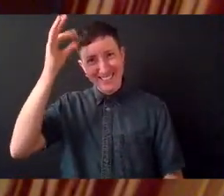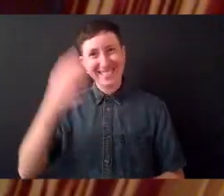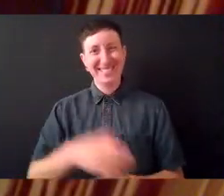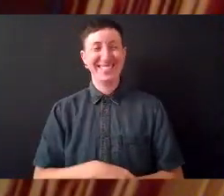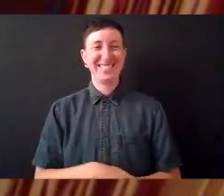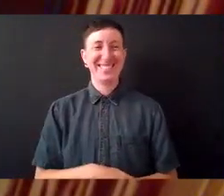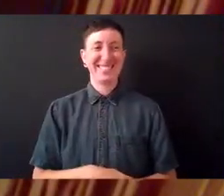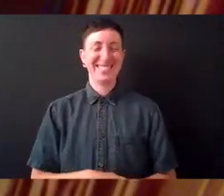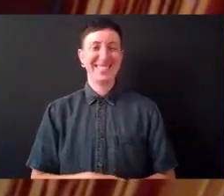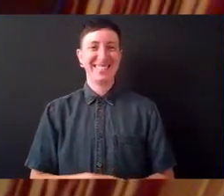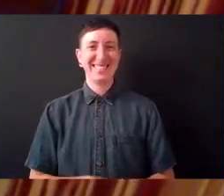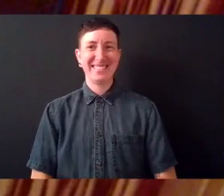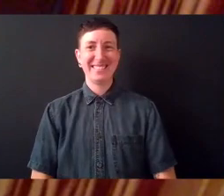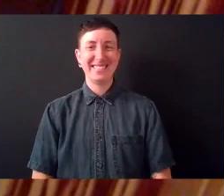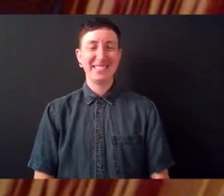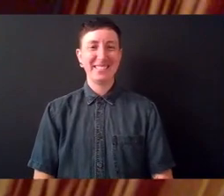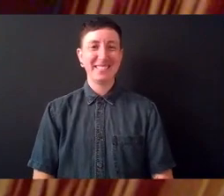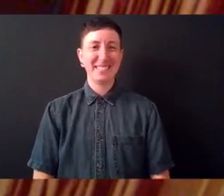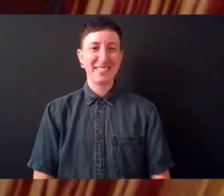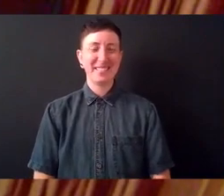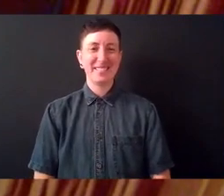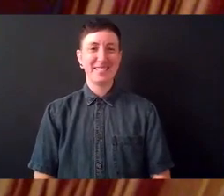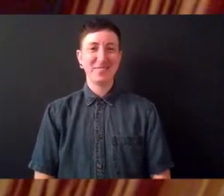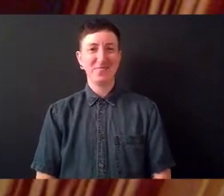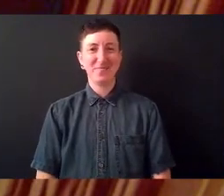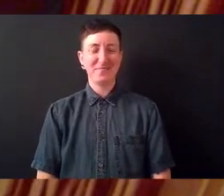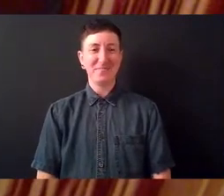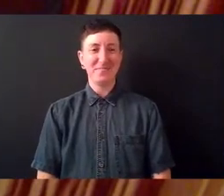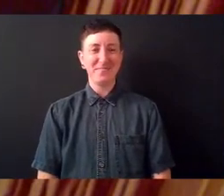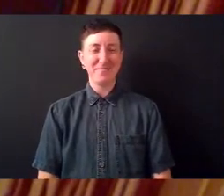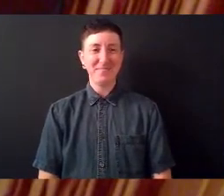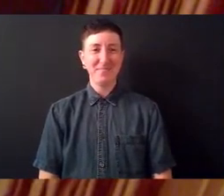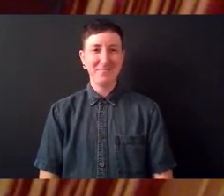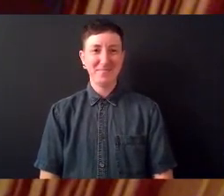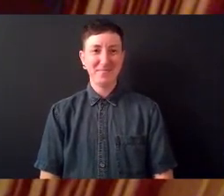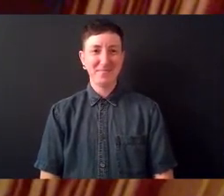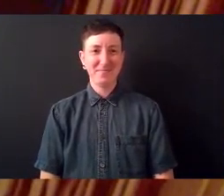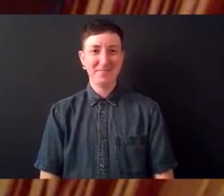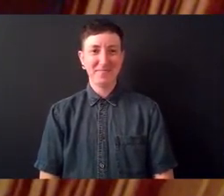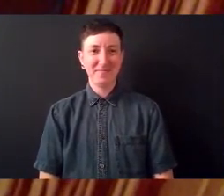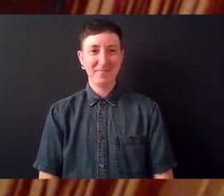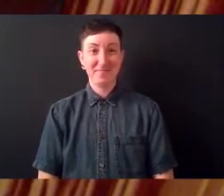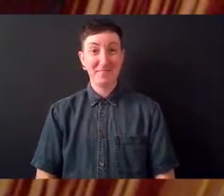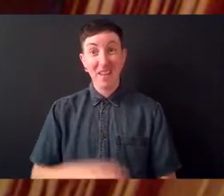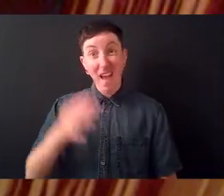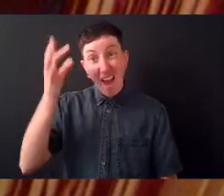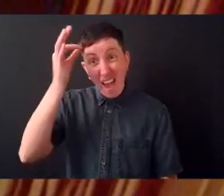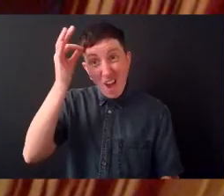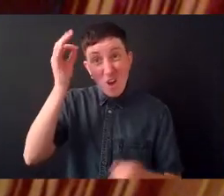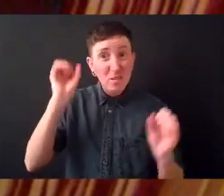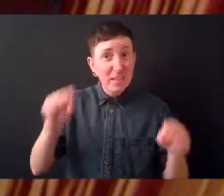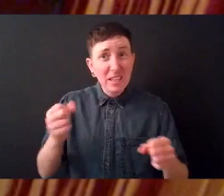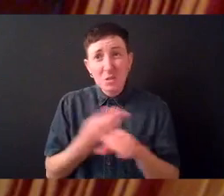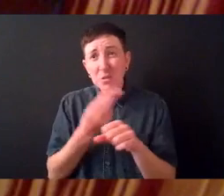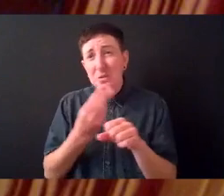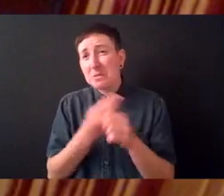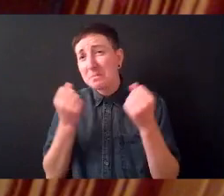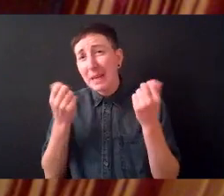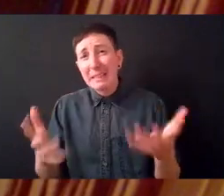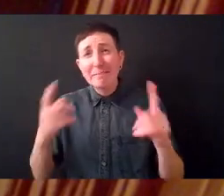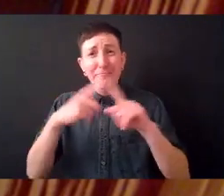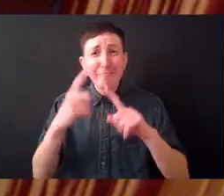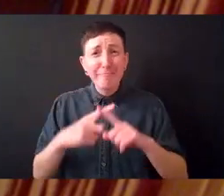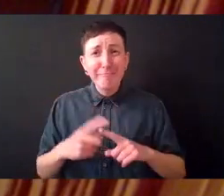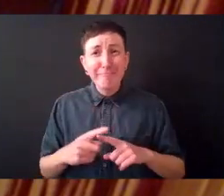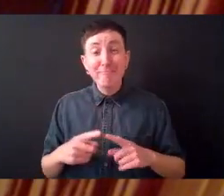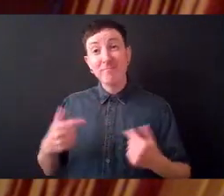a puppet's hair, what I'm gonna use is just some regular old tissue paper. Something like